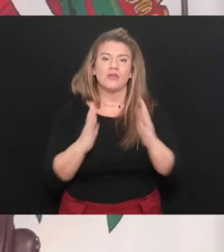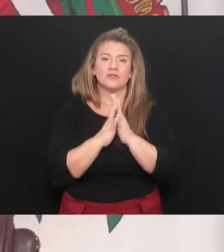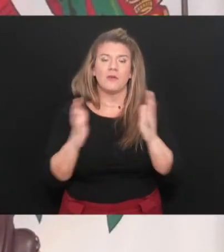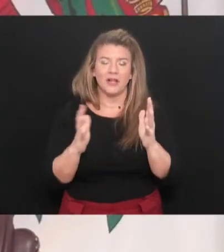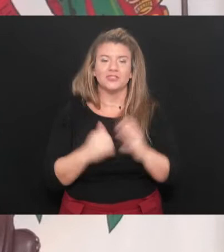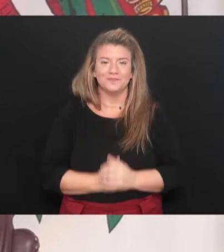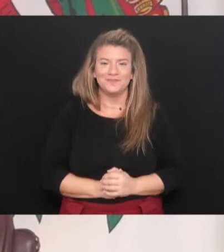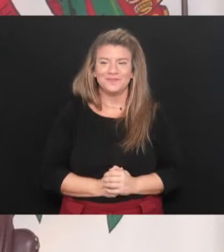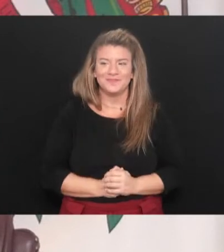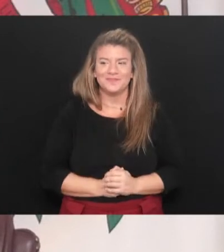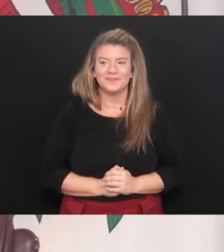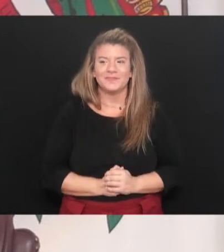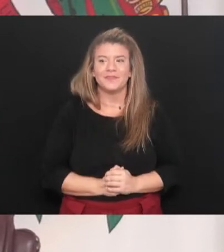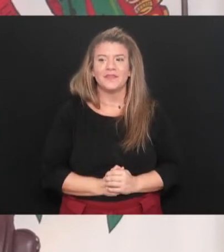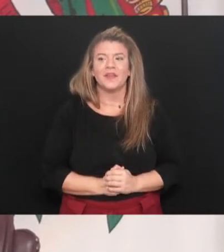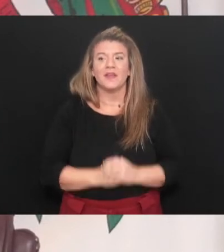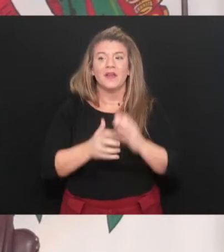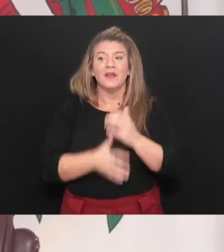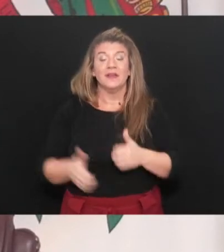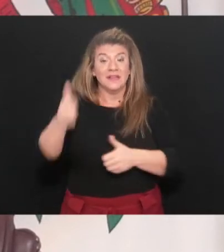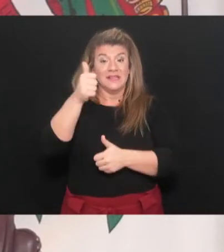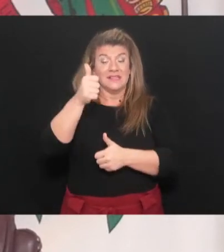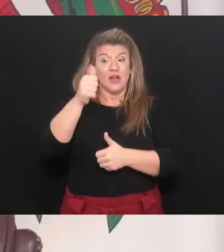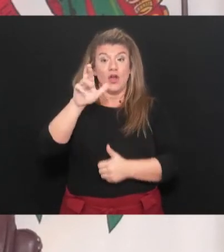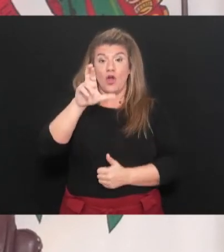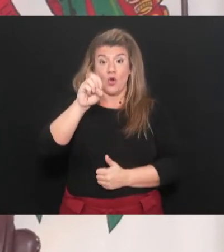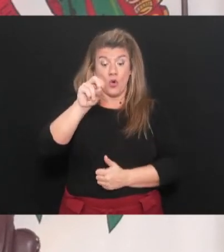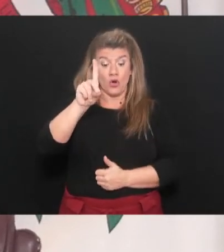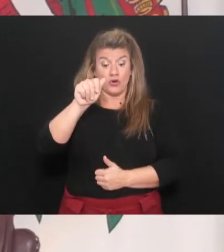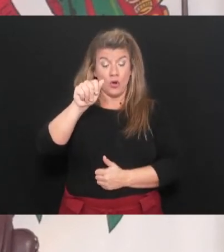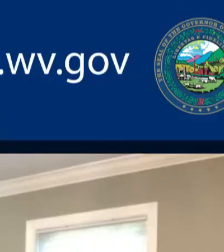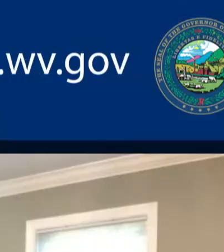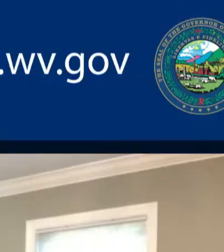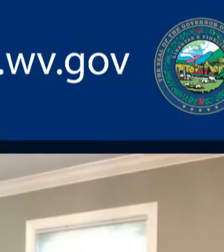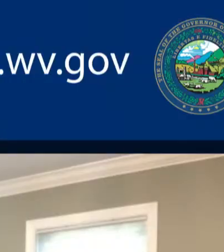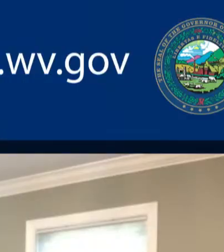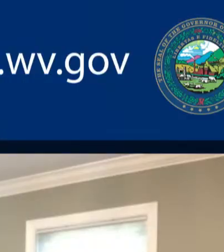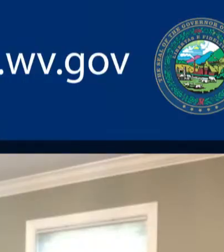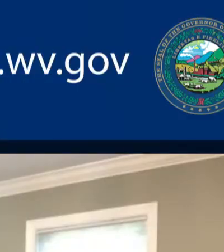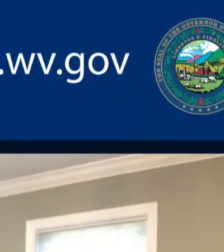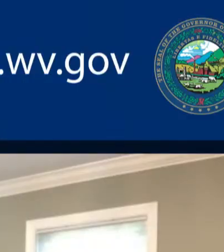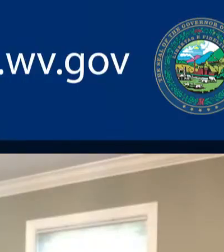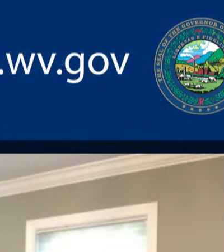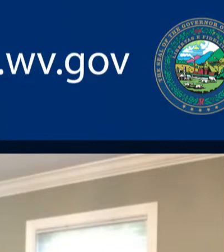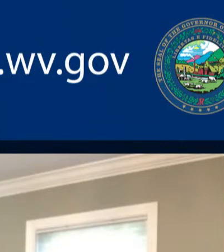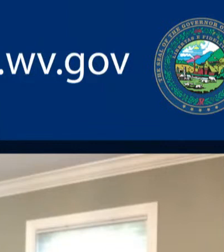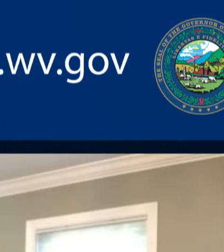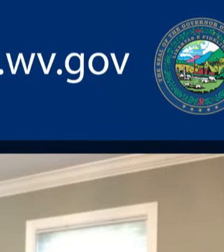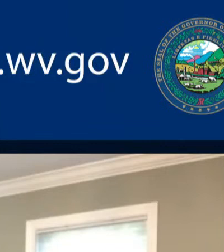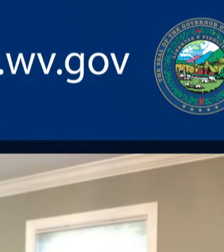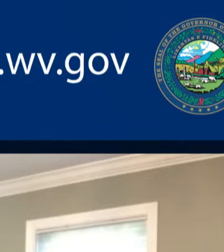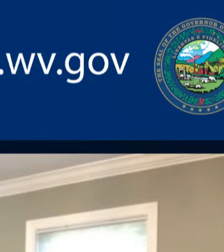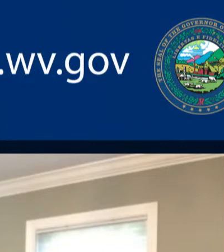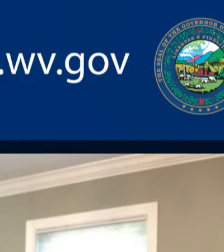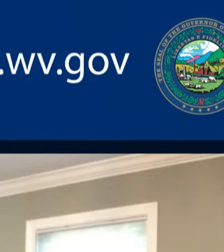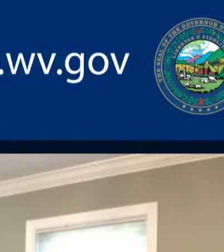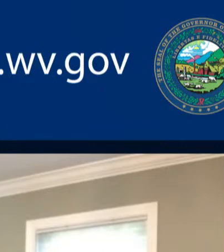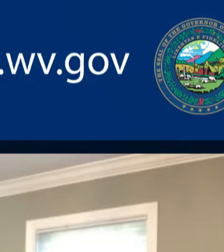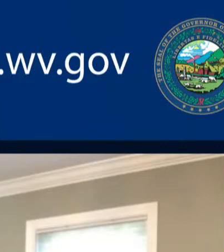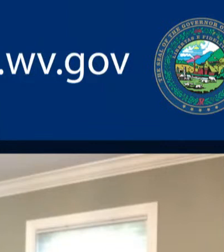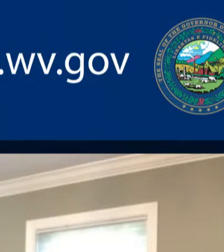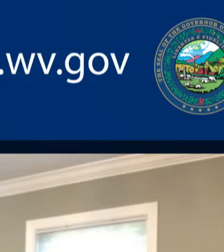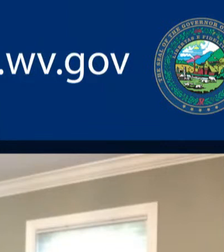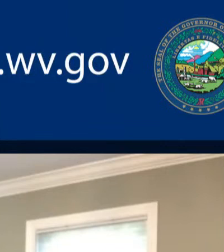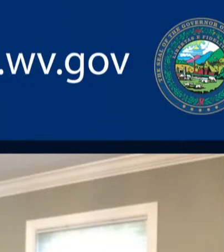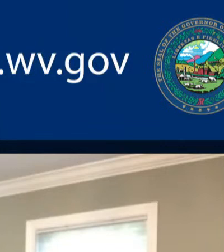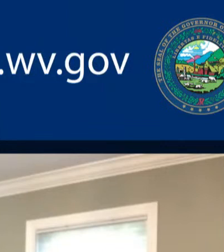And is Secretary Cardona going to come on now? Okay, well, Secretary, thank you so much for joining us, and